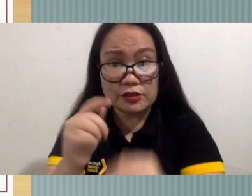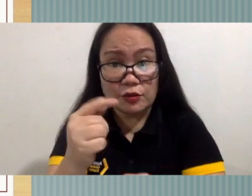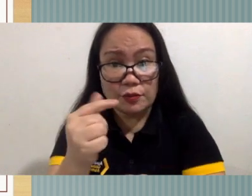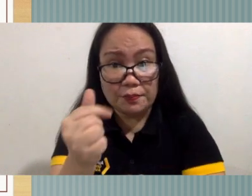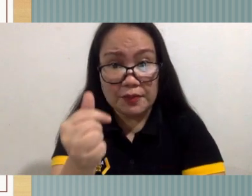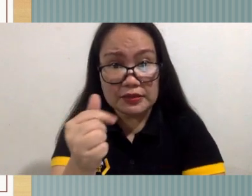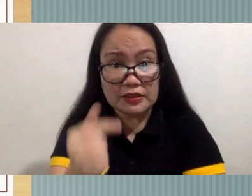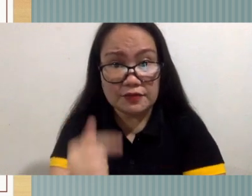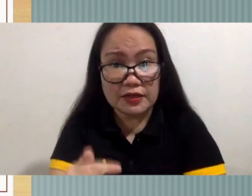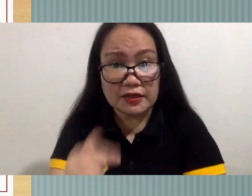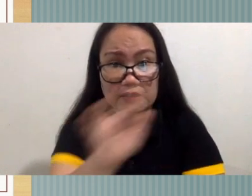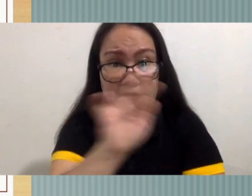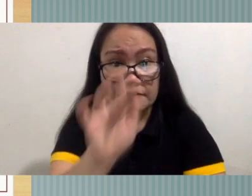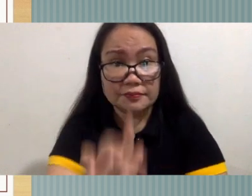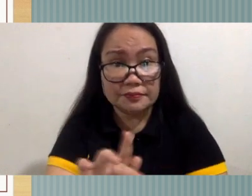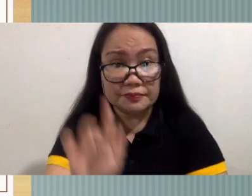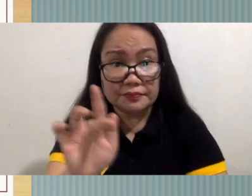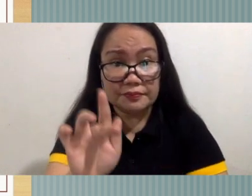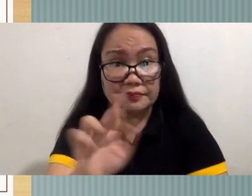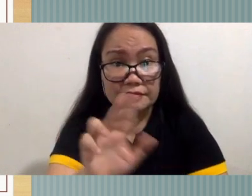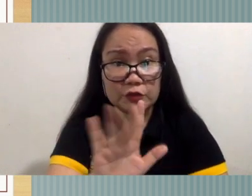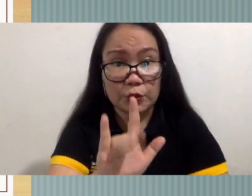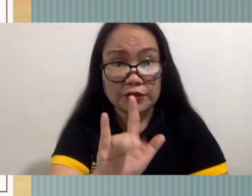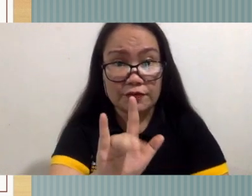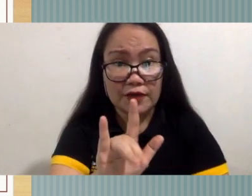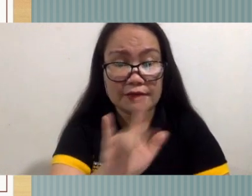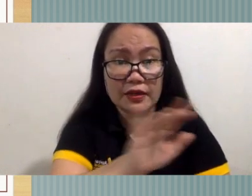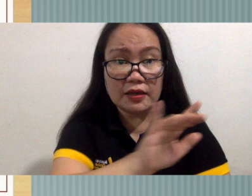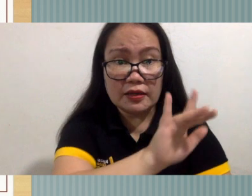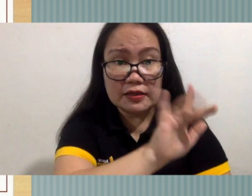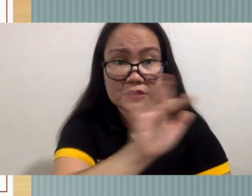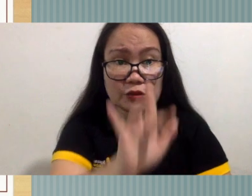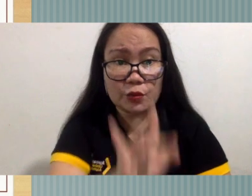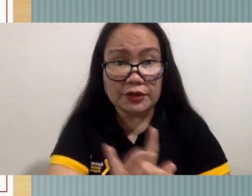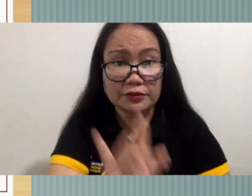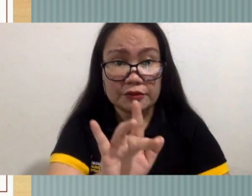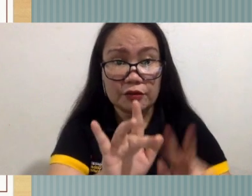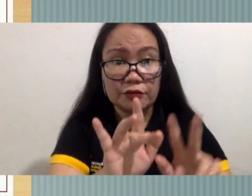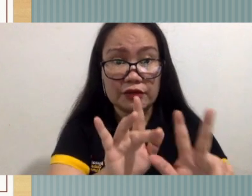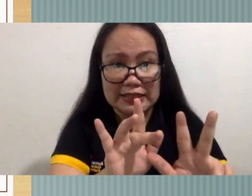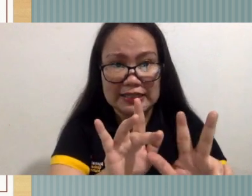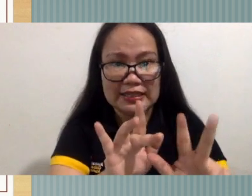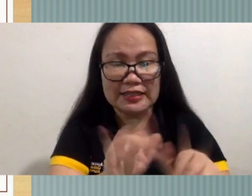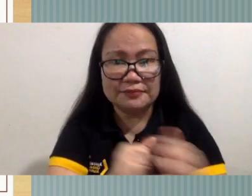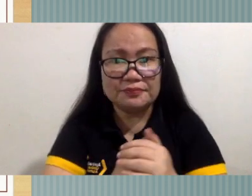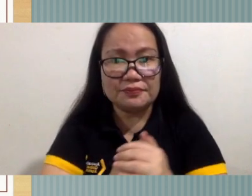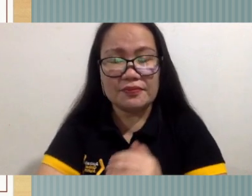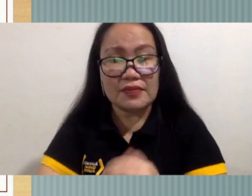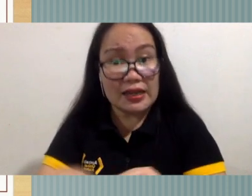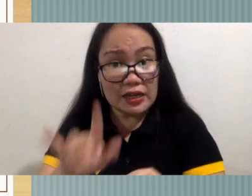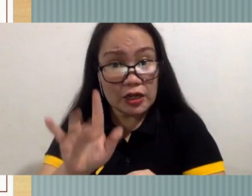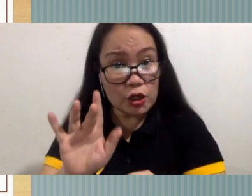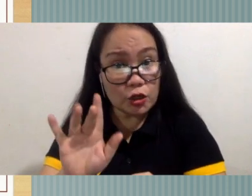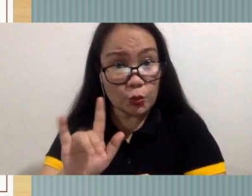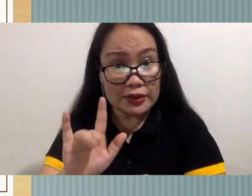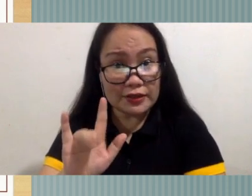have x is equal to positive or negative square root of 25 times square root of